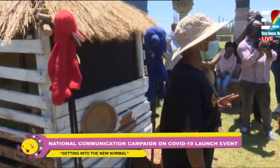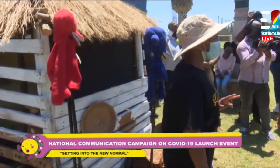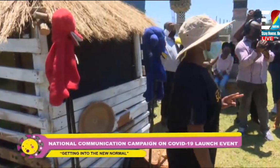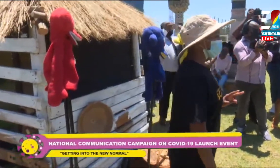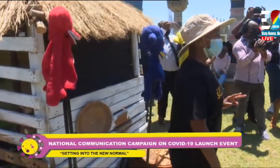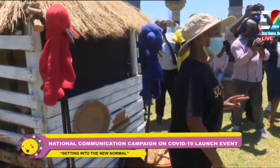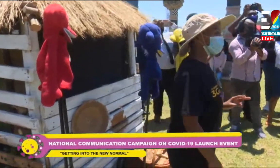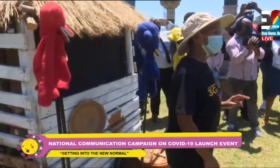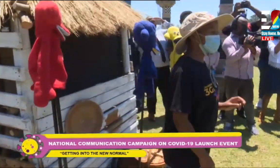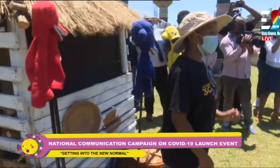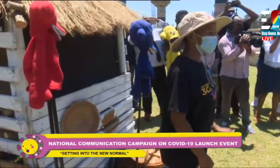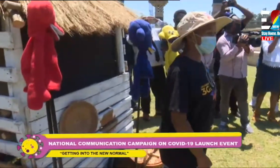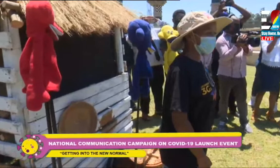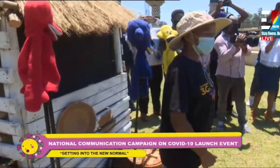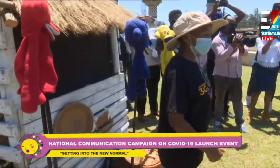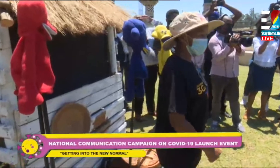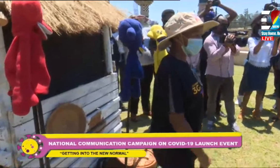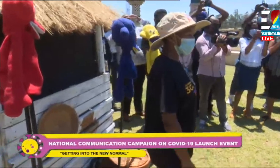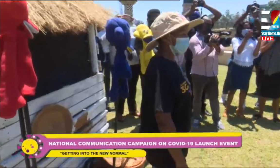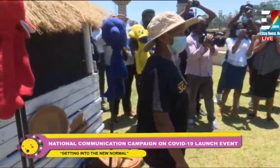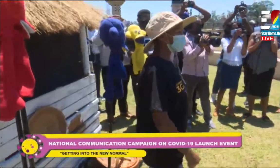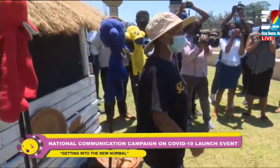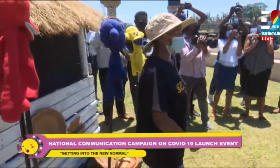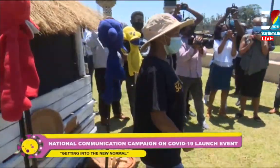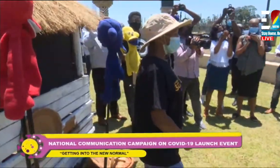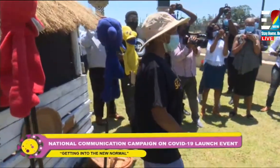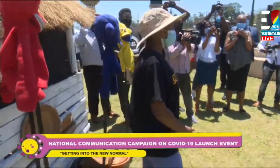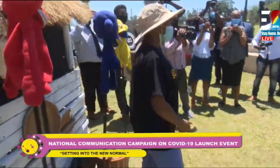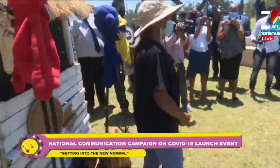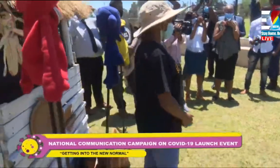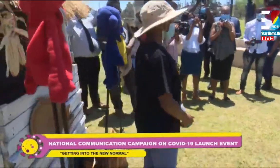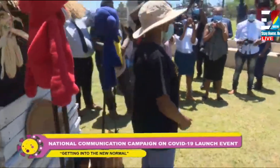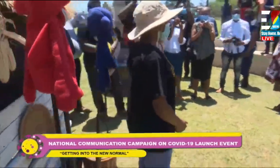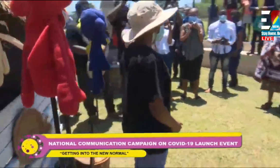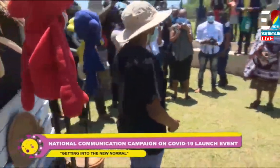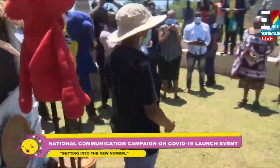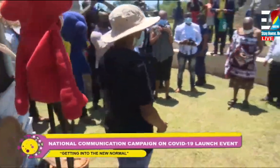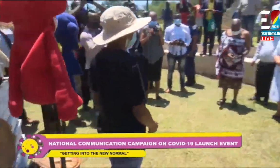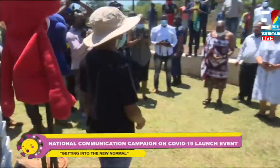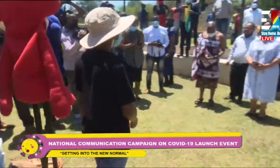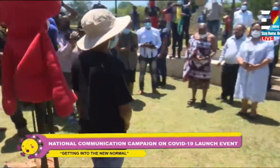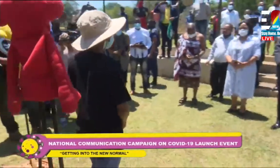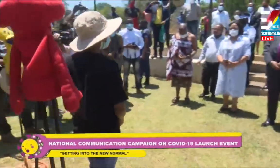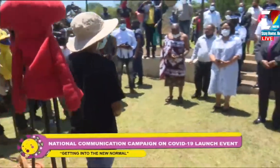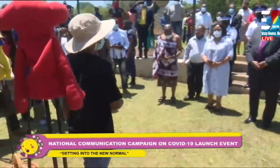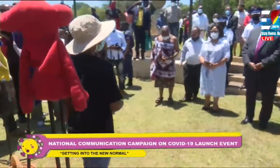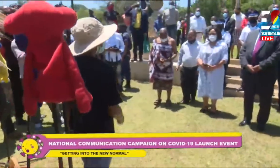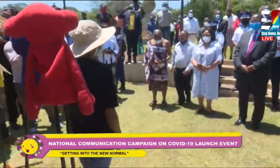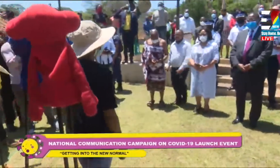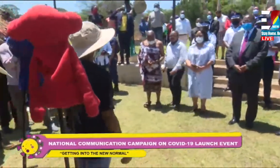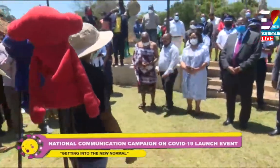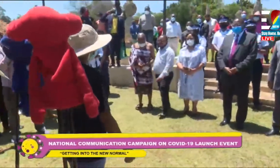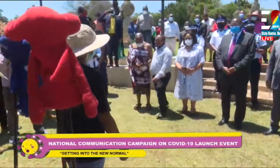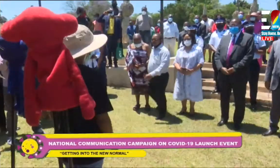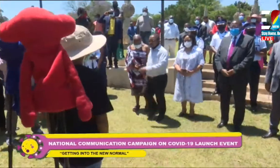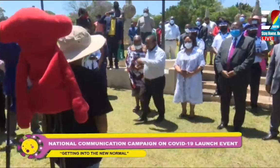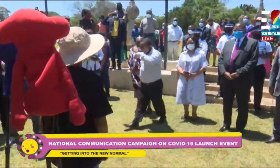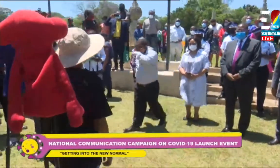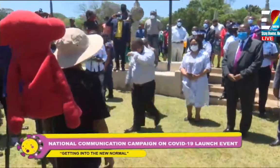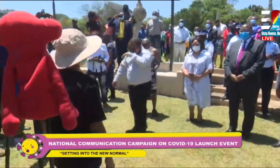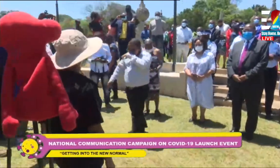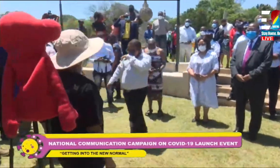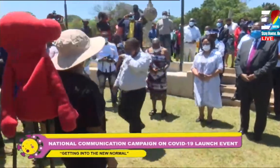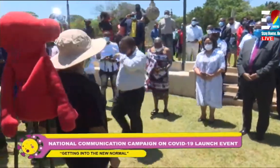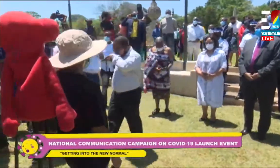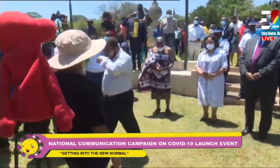tinombolo ke tiyenyuka emengamelo live neNingizimu Africa utawubuyela ke akhulumise ke sive ukuthi kungenteka yini libuyela ku level 3 kanti ke besekade baku